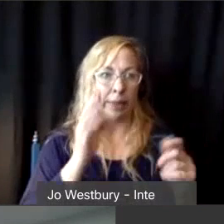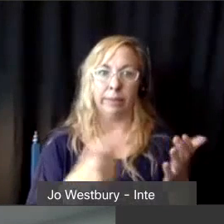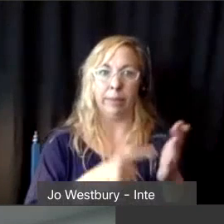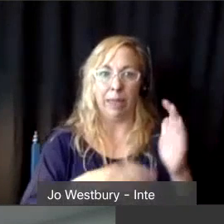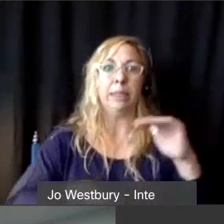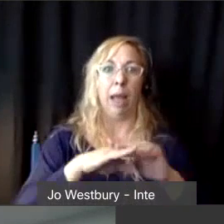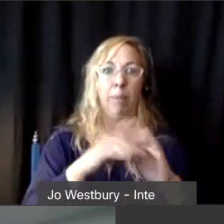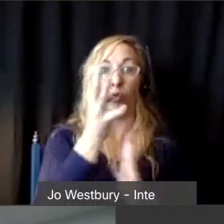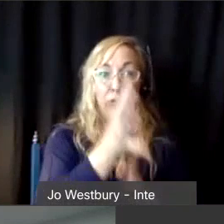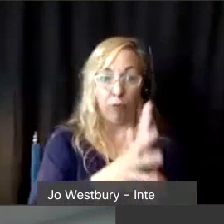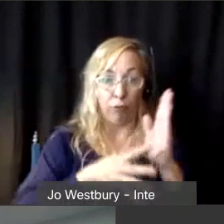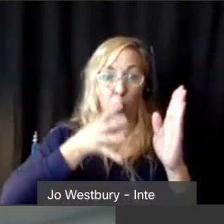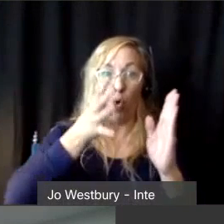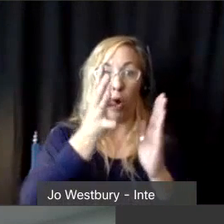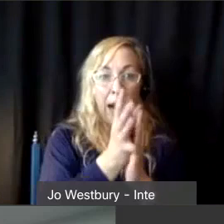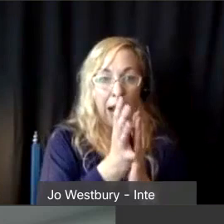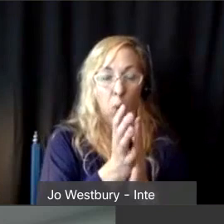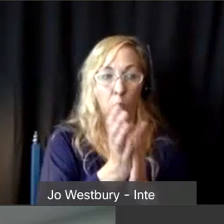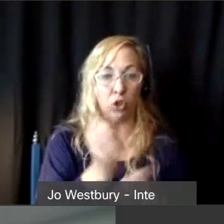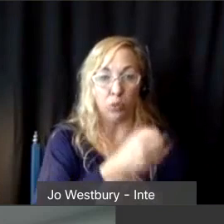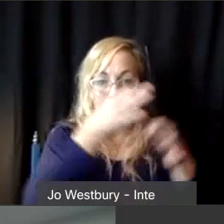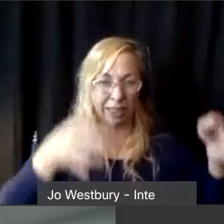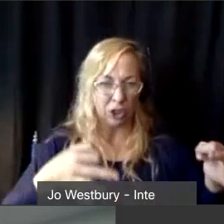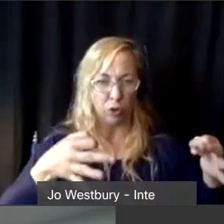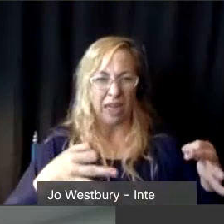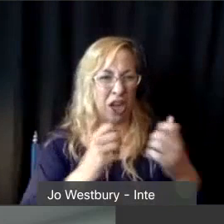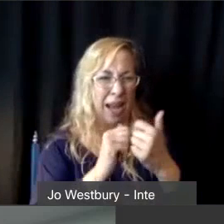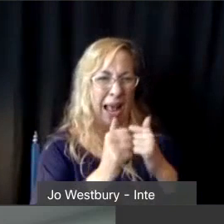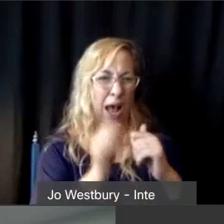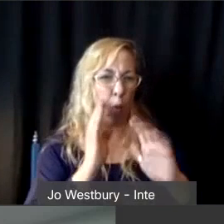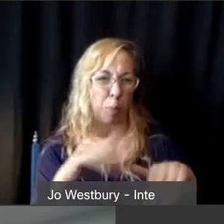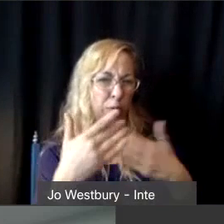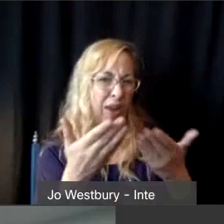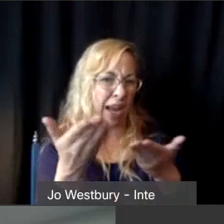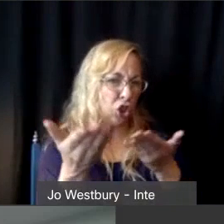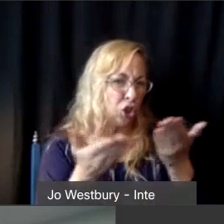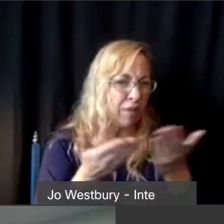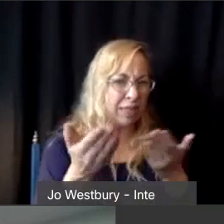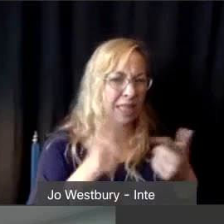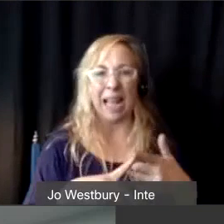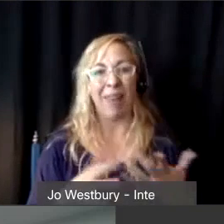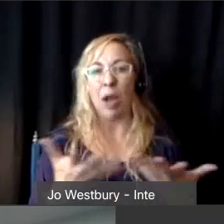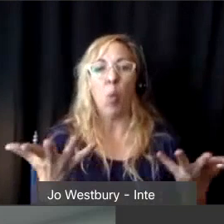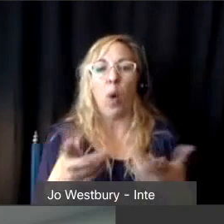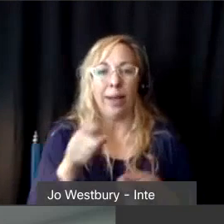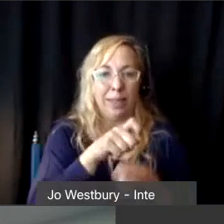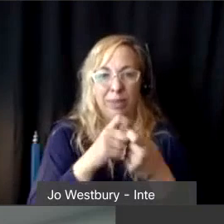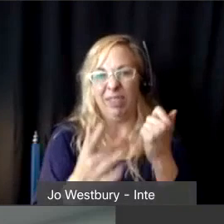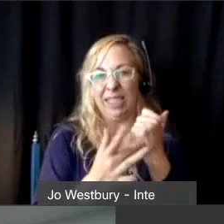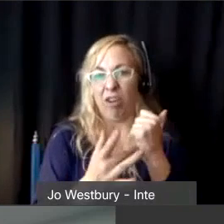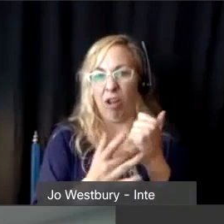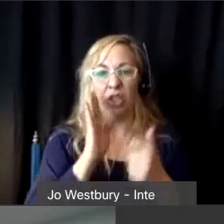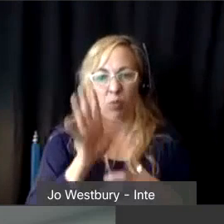know, the service delivery method and the recommended assistive technology goods.